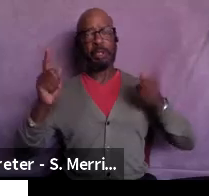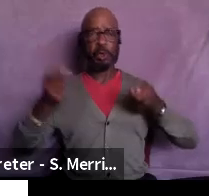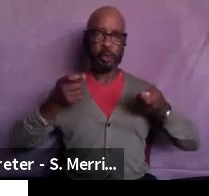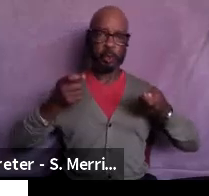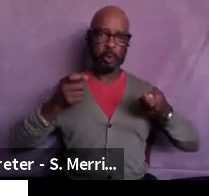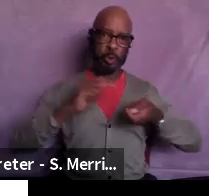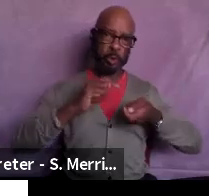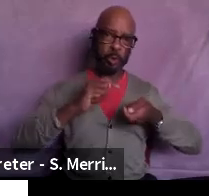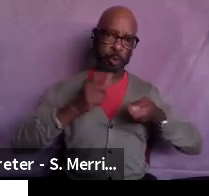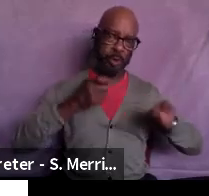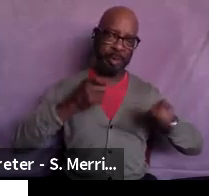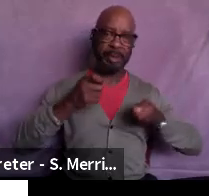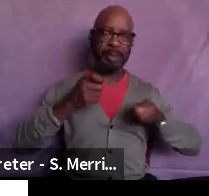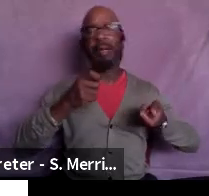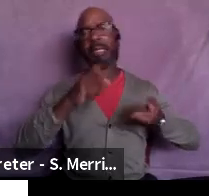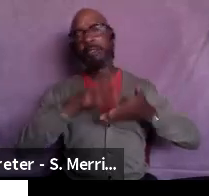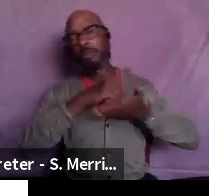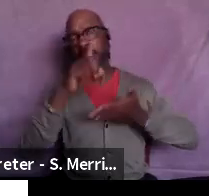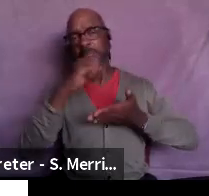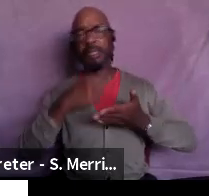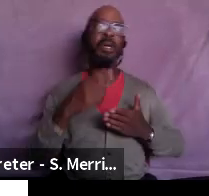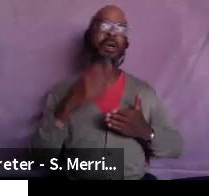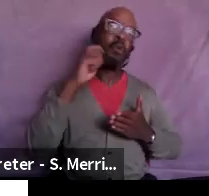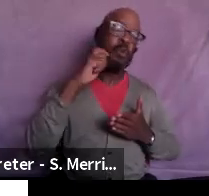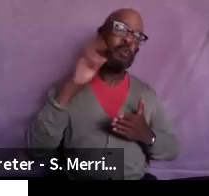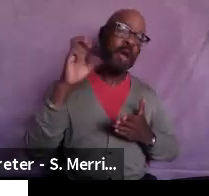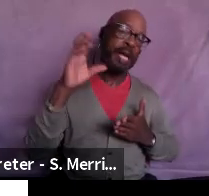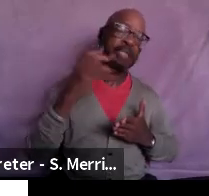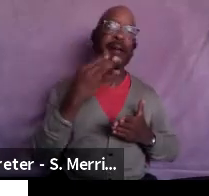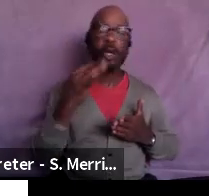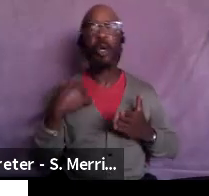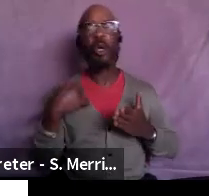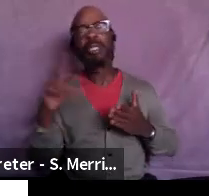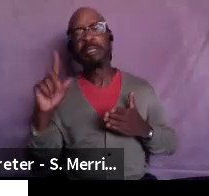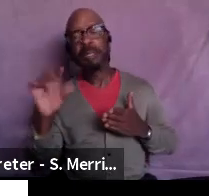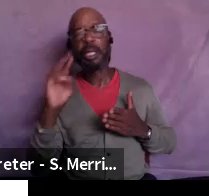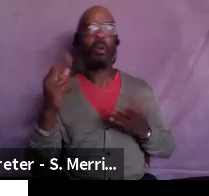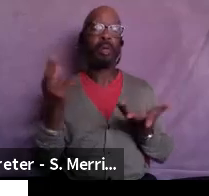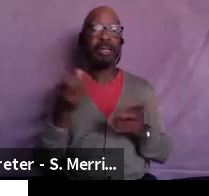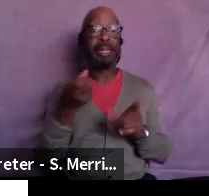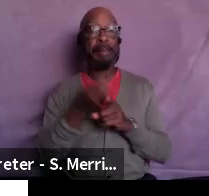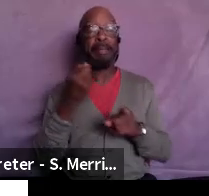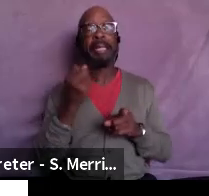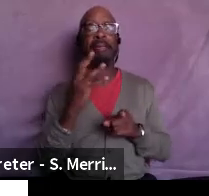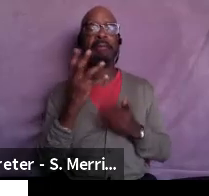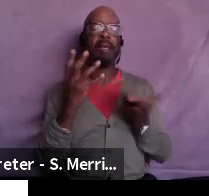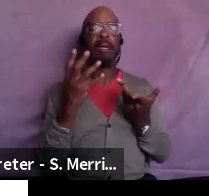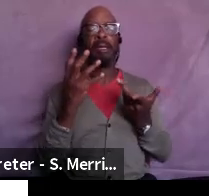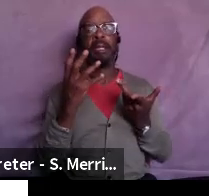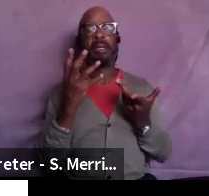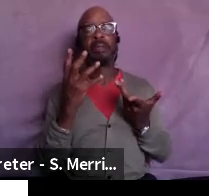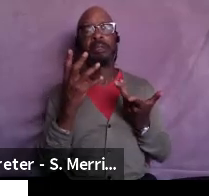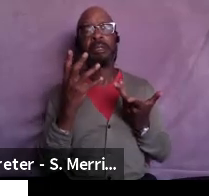of race, color, national origin, or disability, or disparate impact, where there's a facially neutral policy or